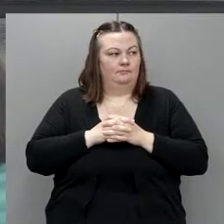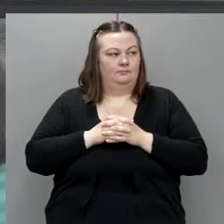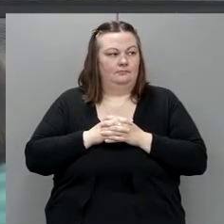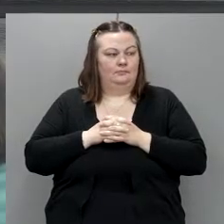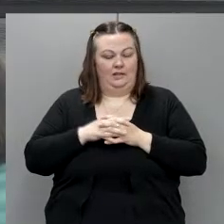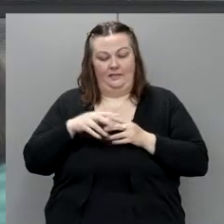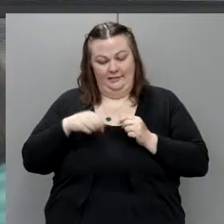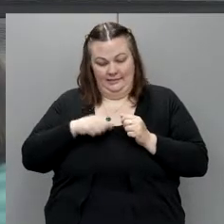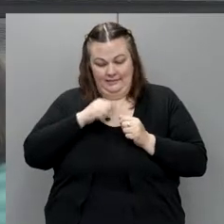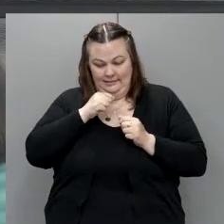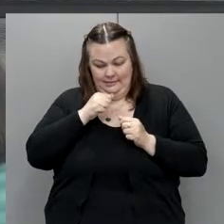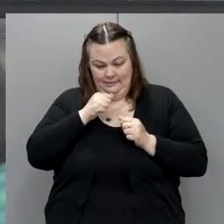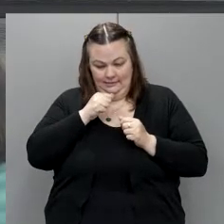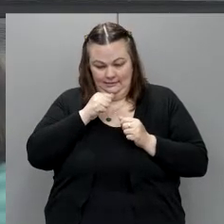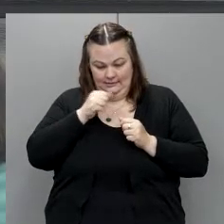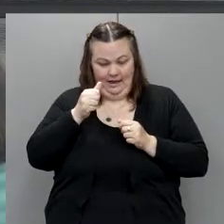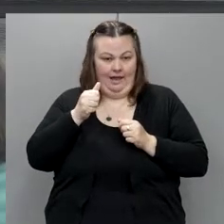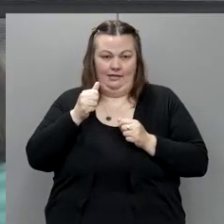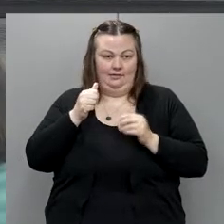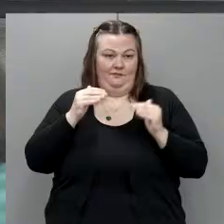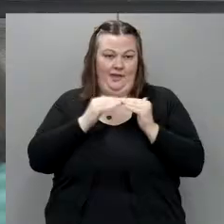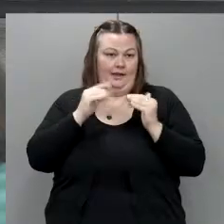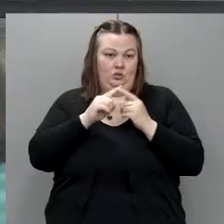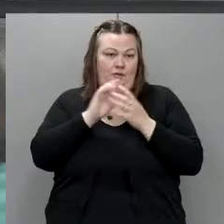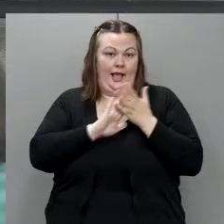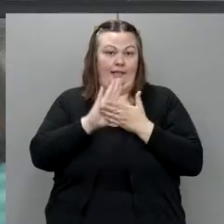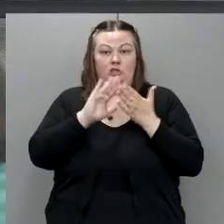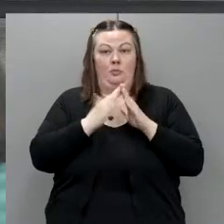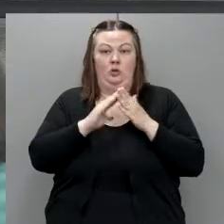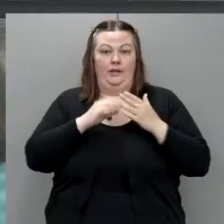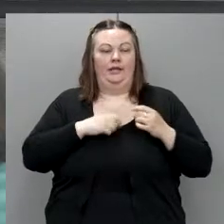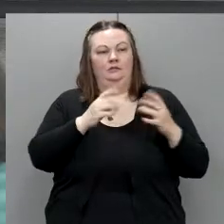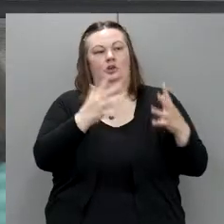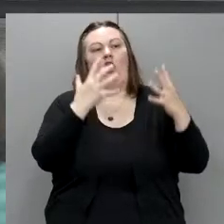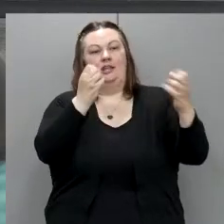it's an injustice to the college community.